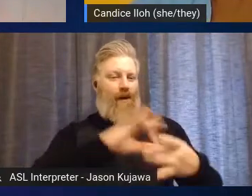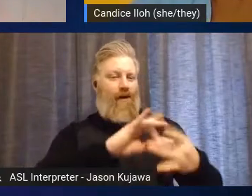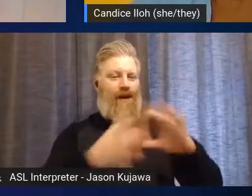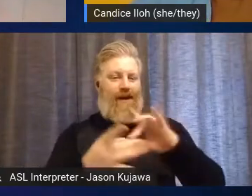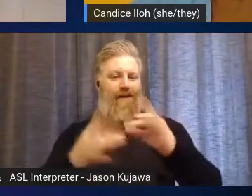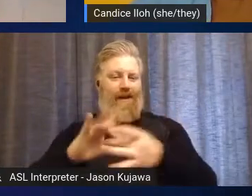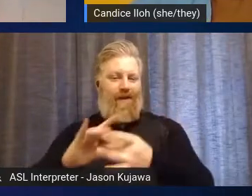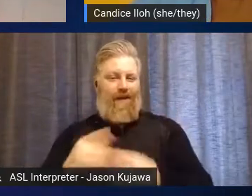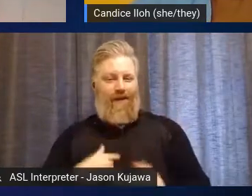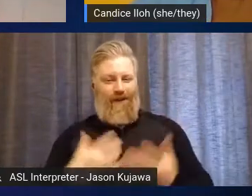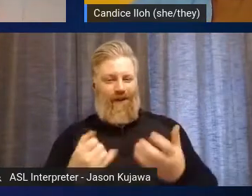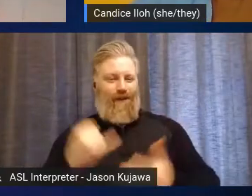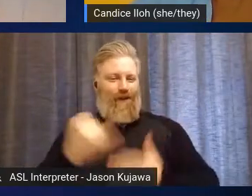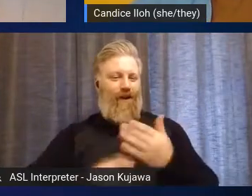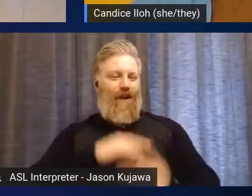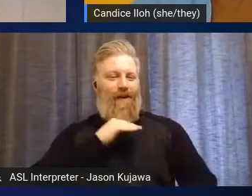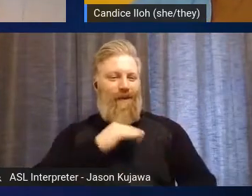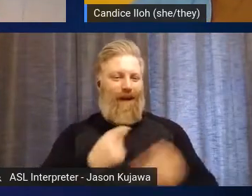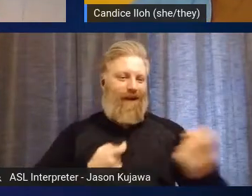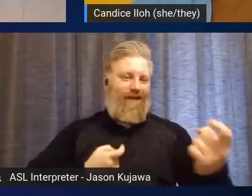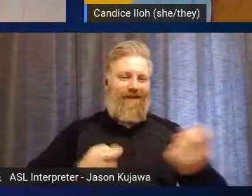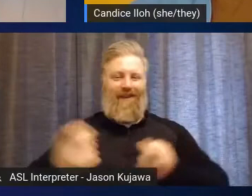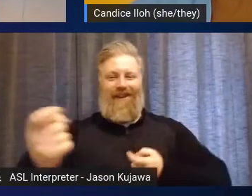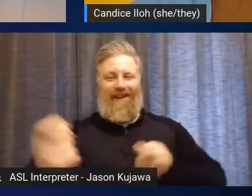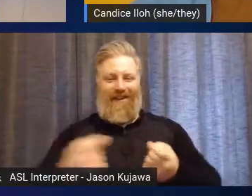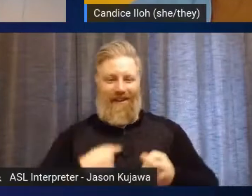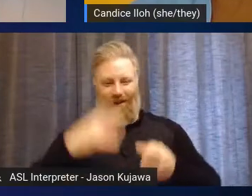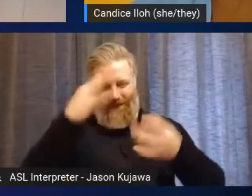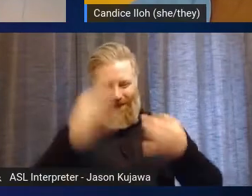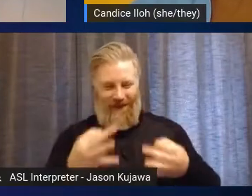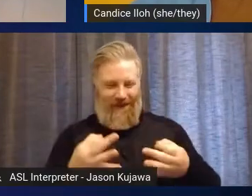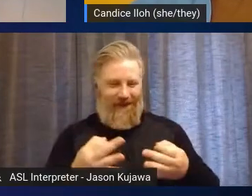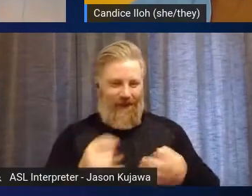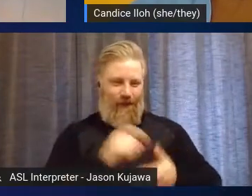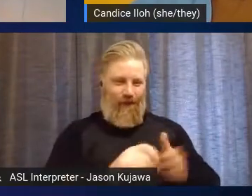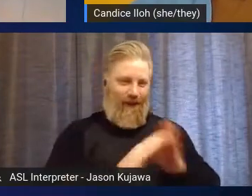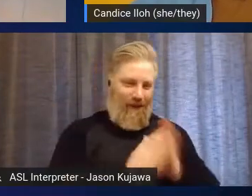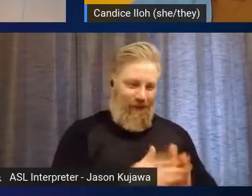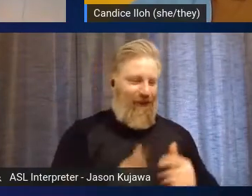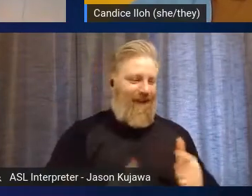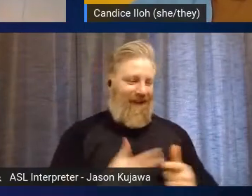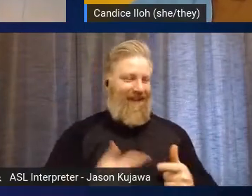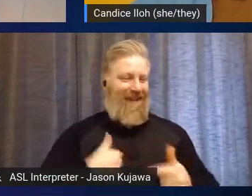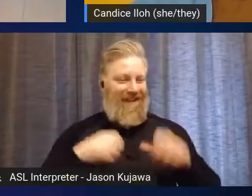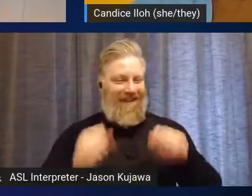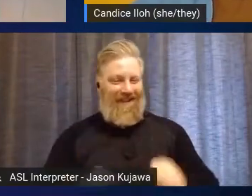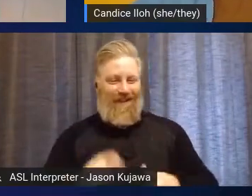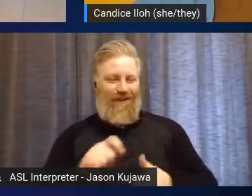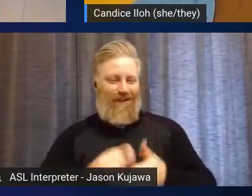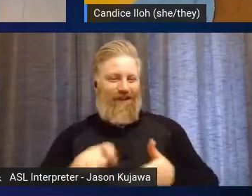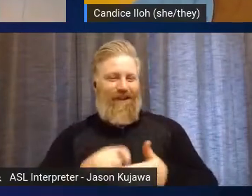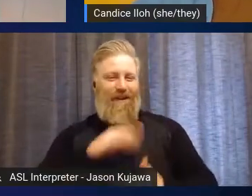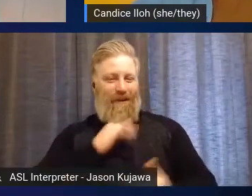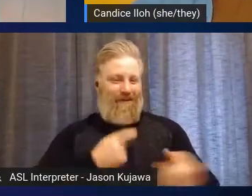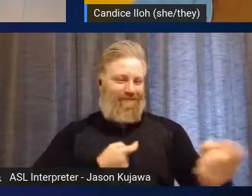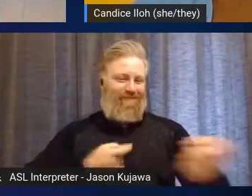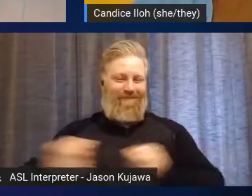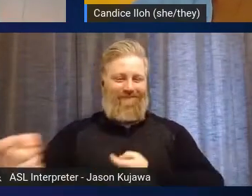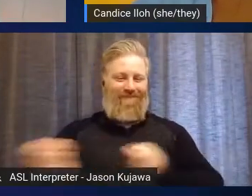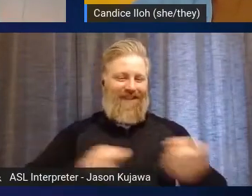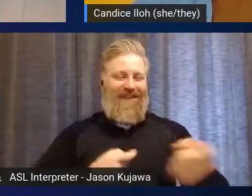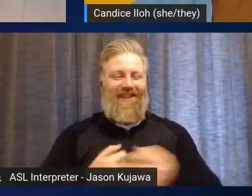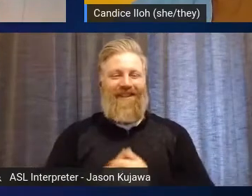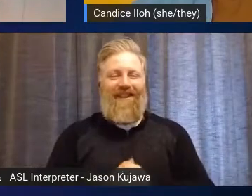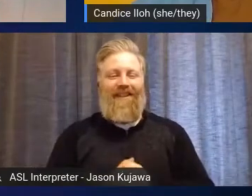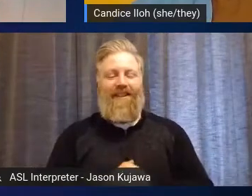ice skating. So I just decided to write the book so I could draw a pig ice skating. And so I'm usually drawn by the illustrations and what I want to draw